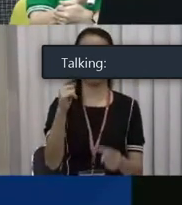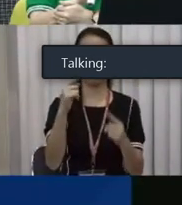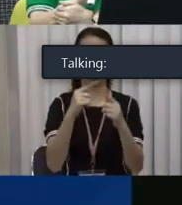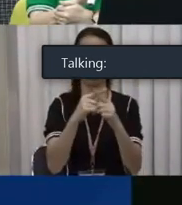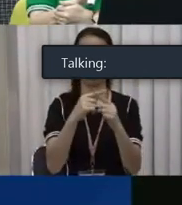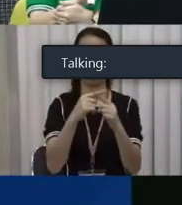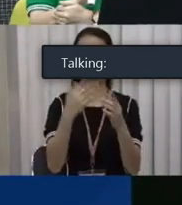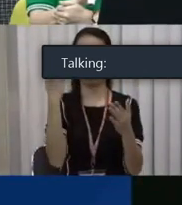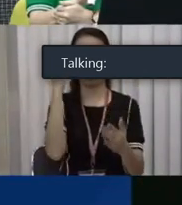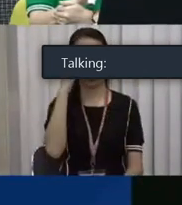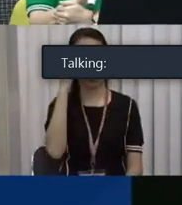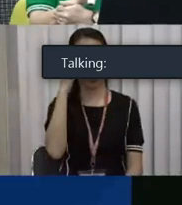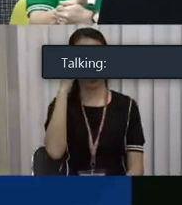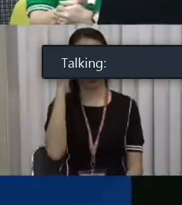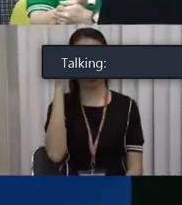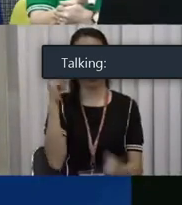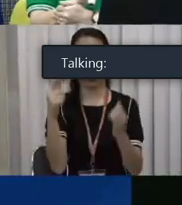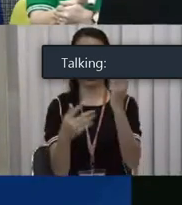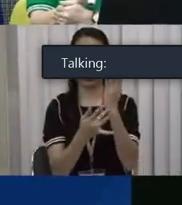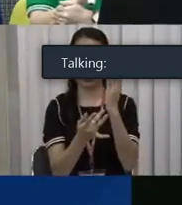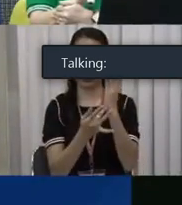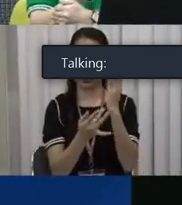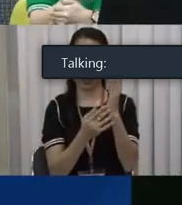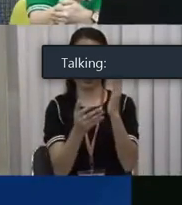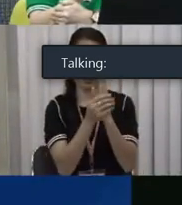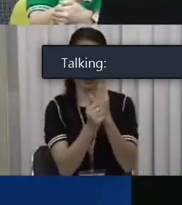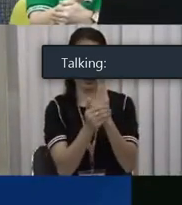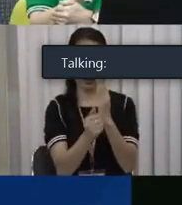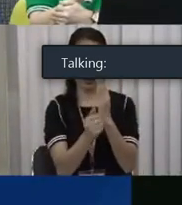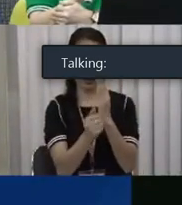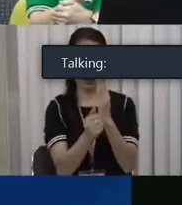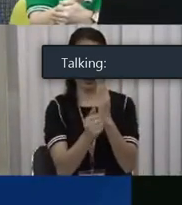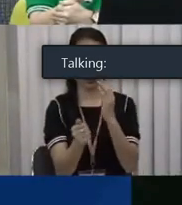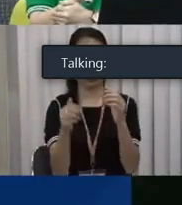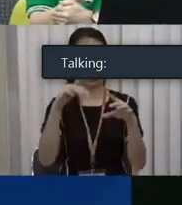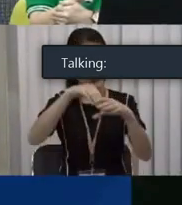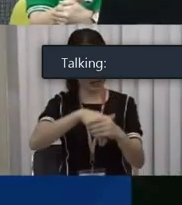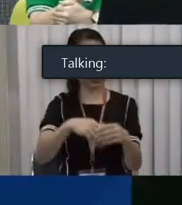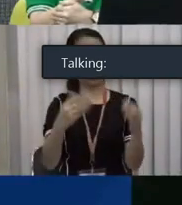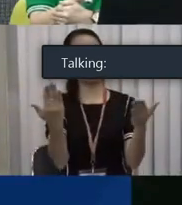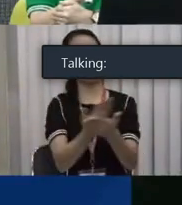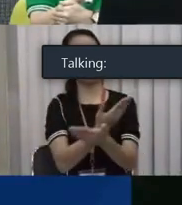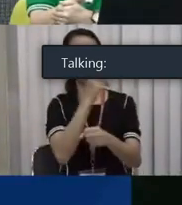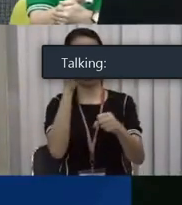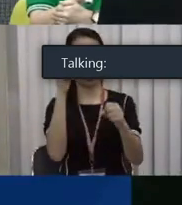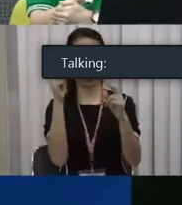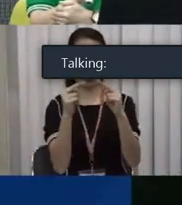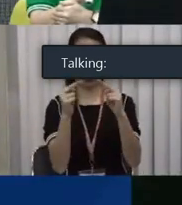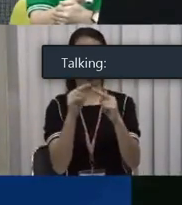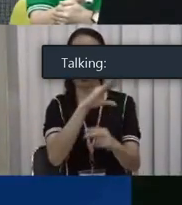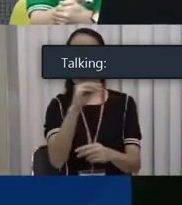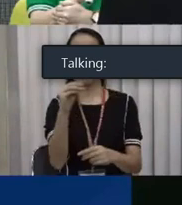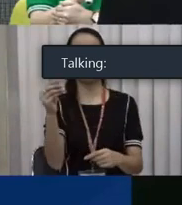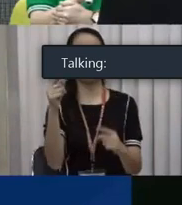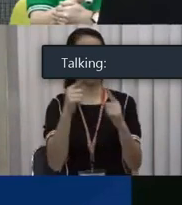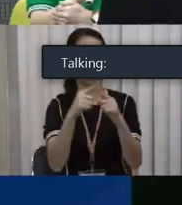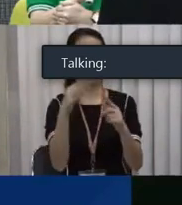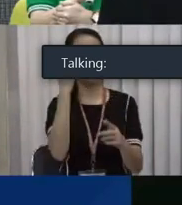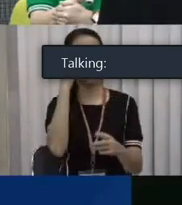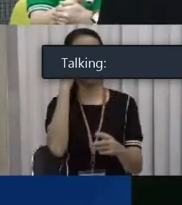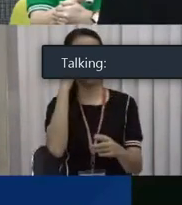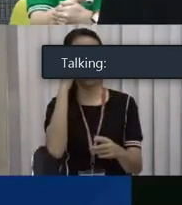technical relevant skills for the new normal. Know the places where job vacancies may be